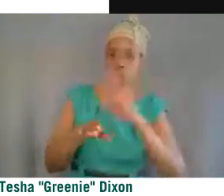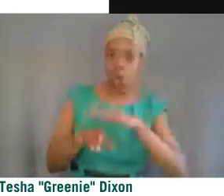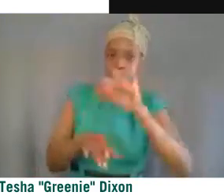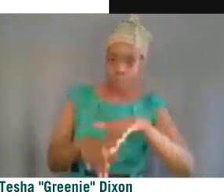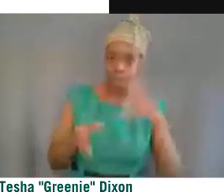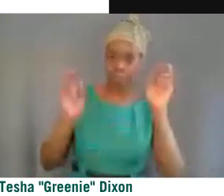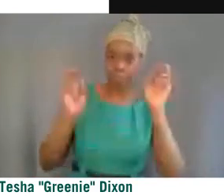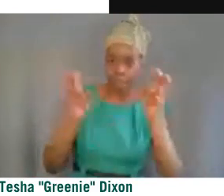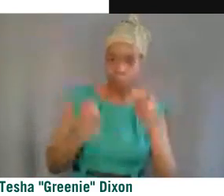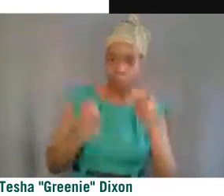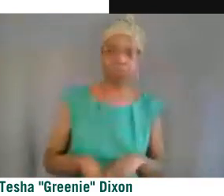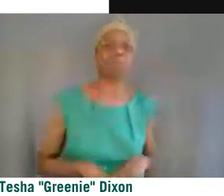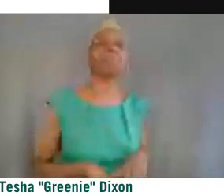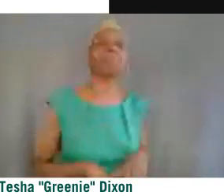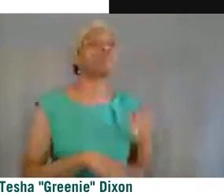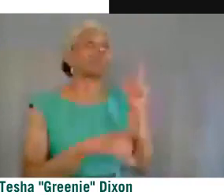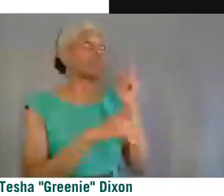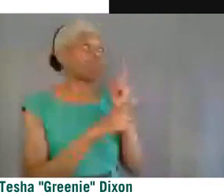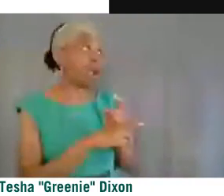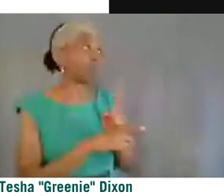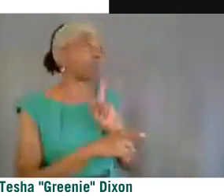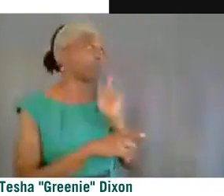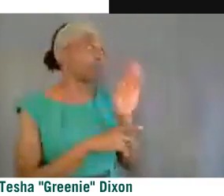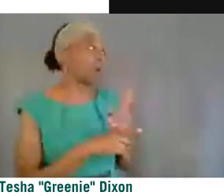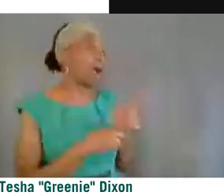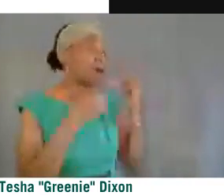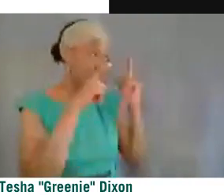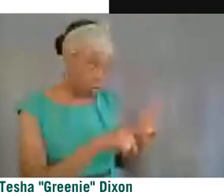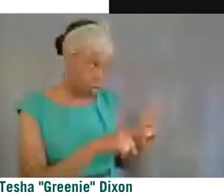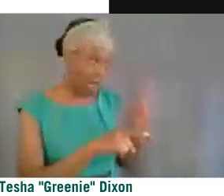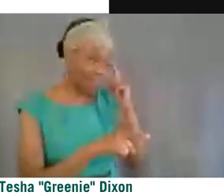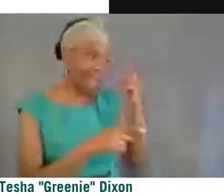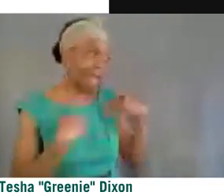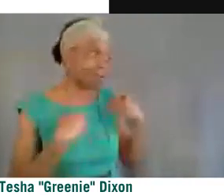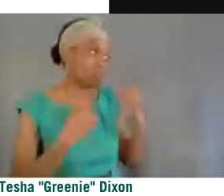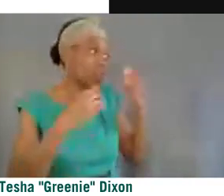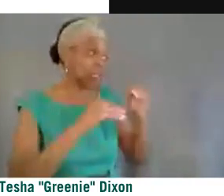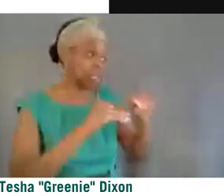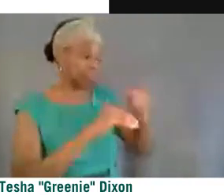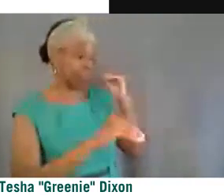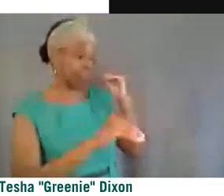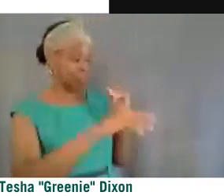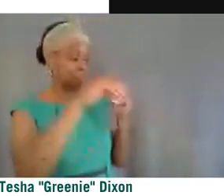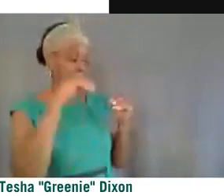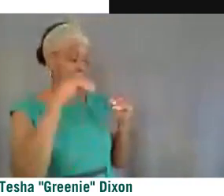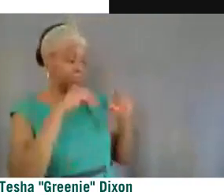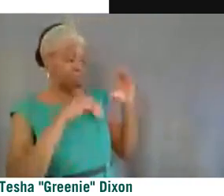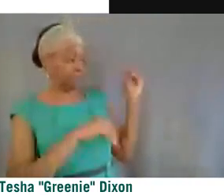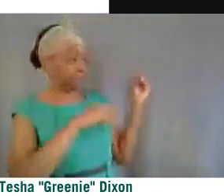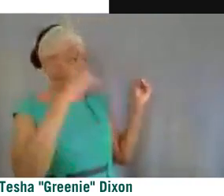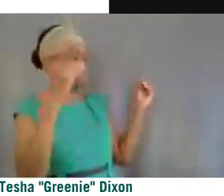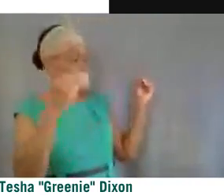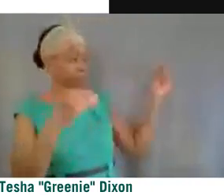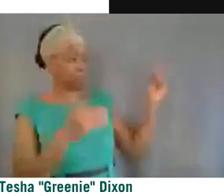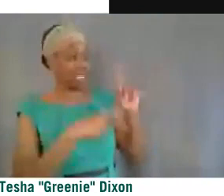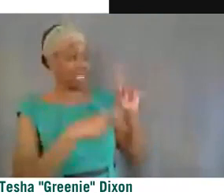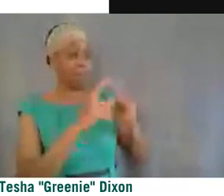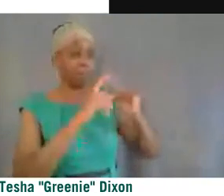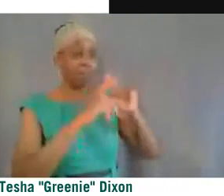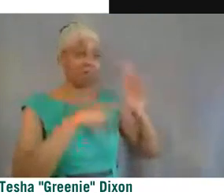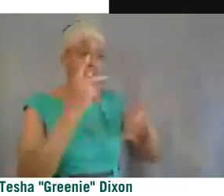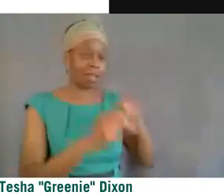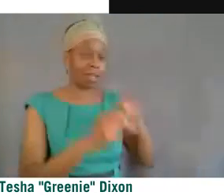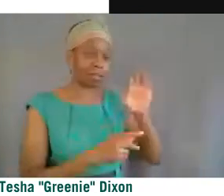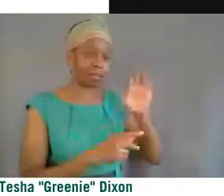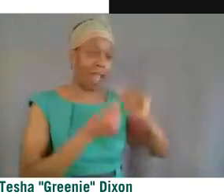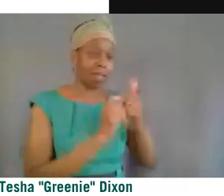so much to unpack and unravel when it comes to the different types of cerebral palsy and how they affect everybody so